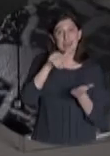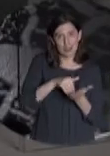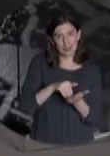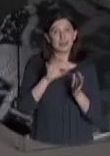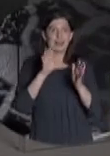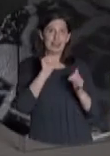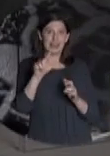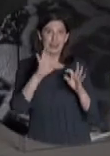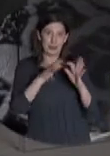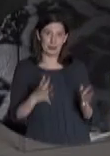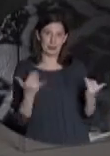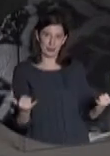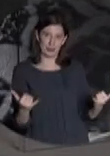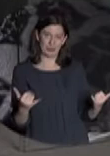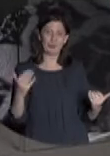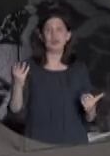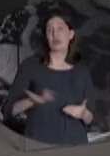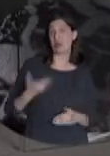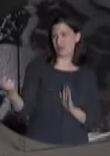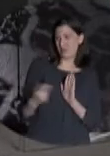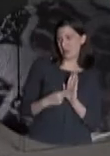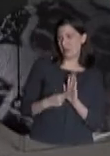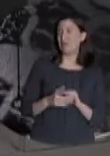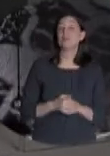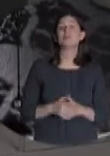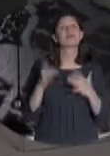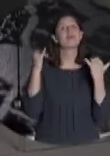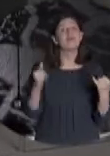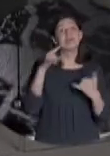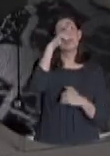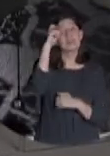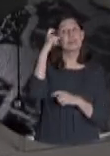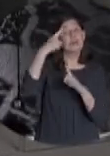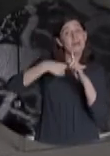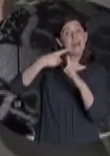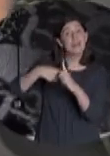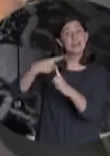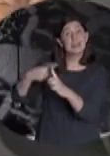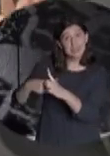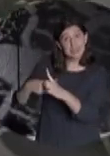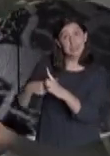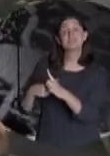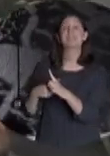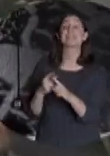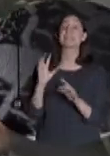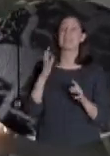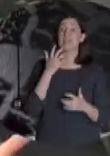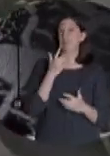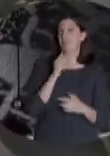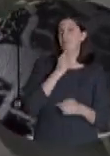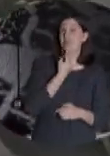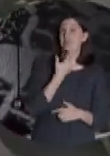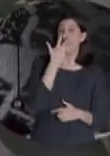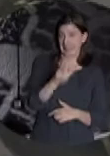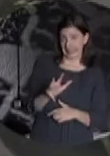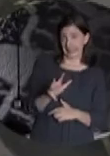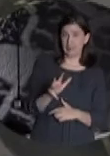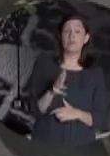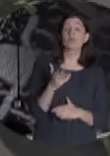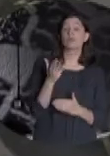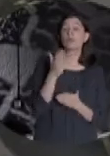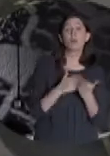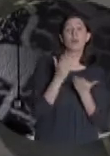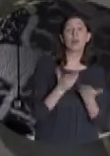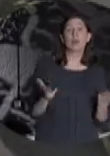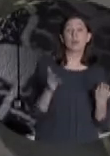interpreter. Welcome back. Thanks. So now, of course, summer months gets into extreme heat. Yes. And so what are some things we can